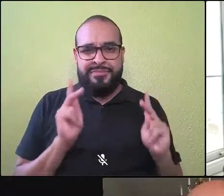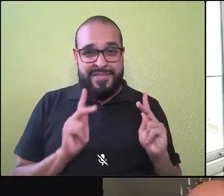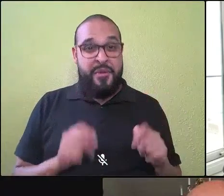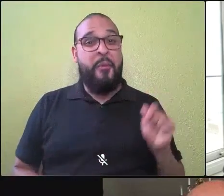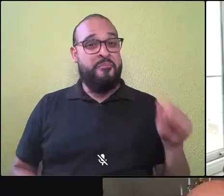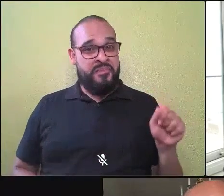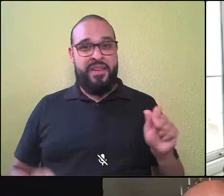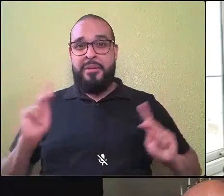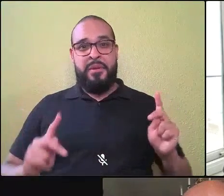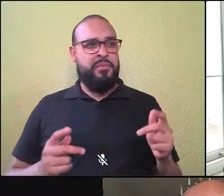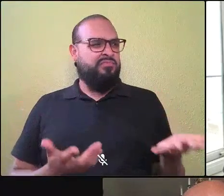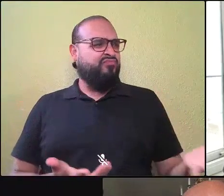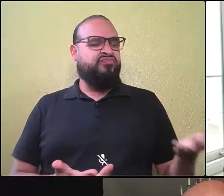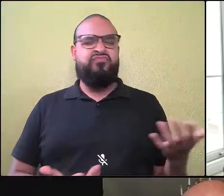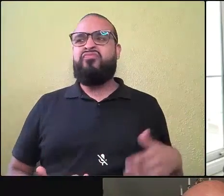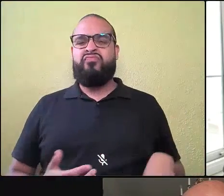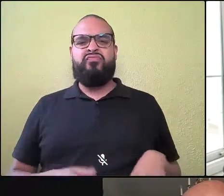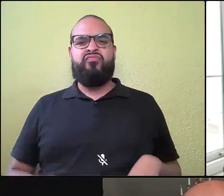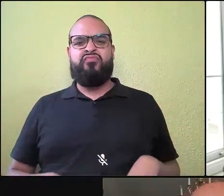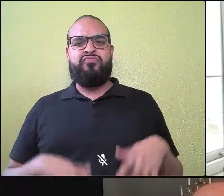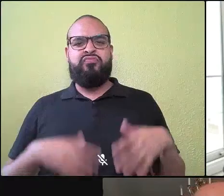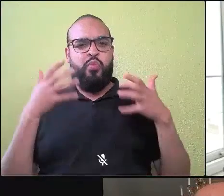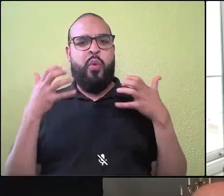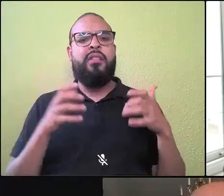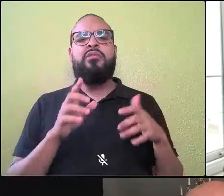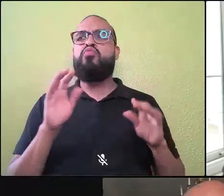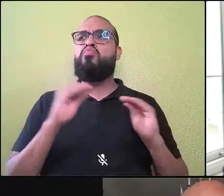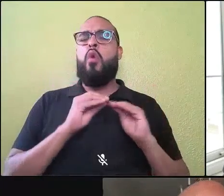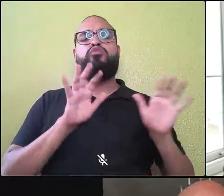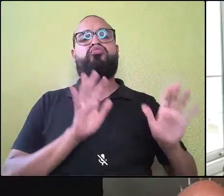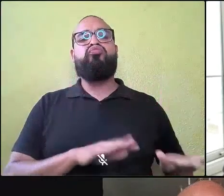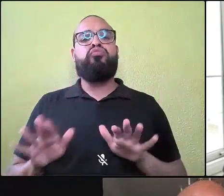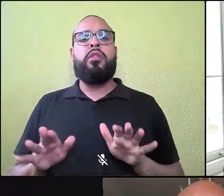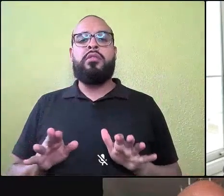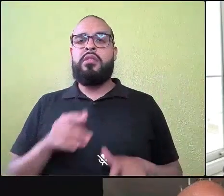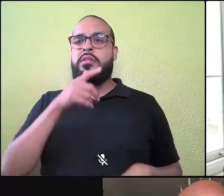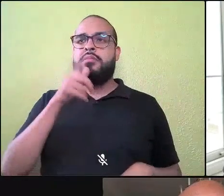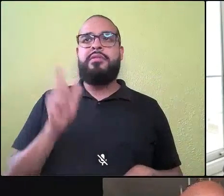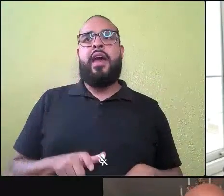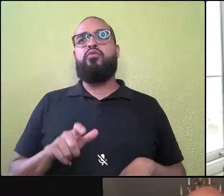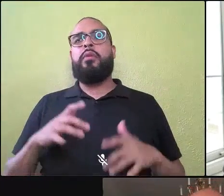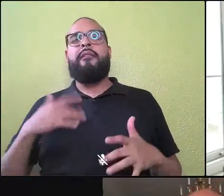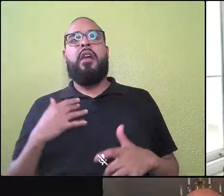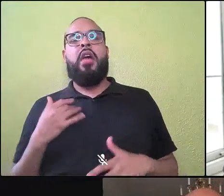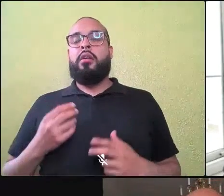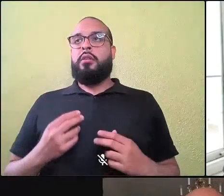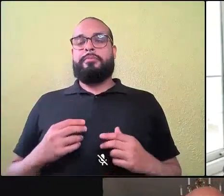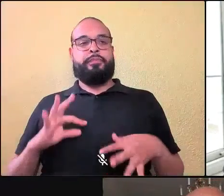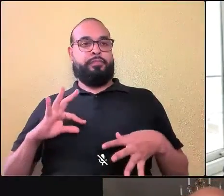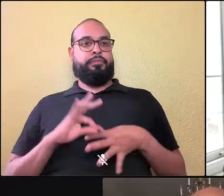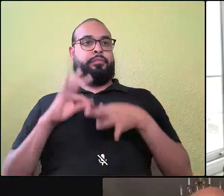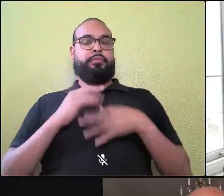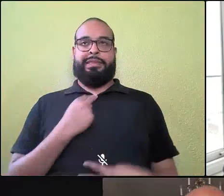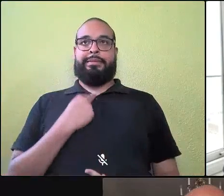that didn't feel like you had to be all buttoned up and uptight like you would expect to be in work. And ultimately that was the